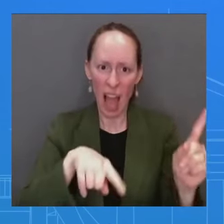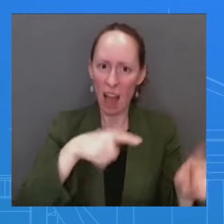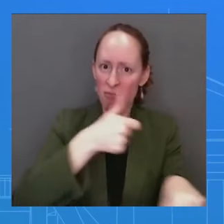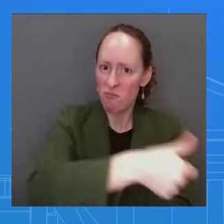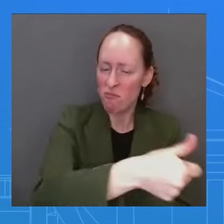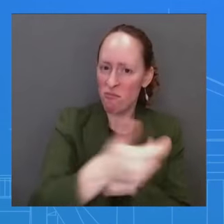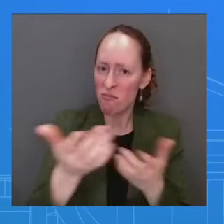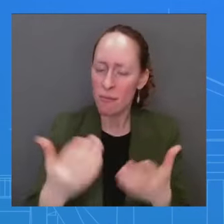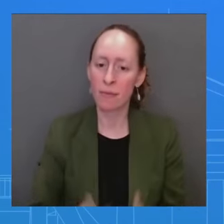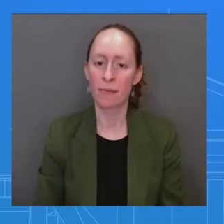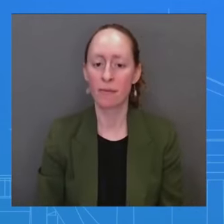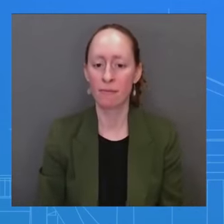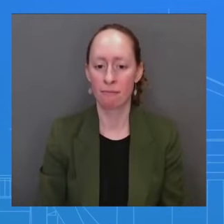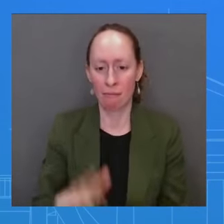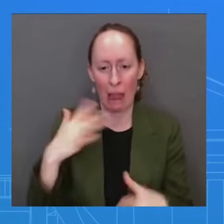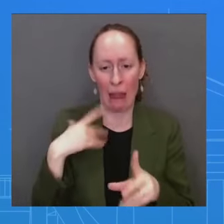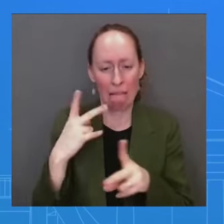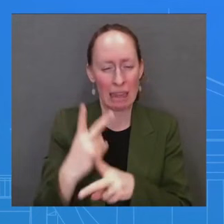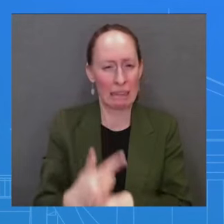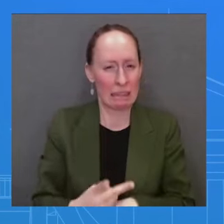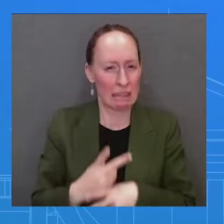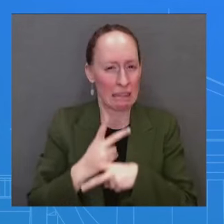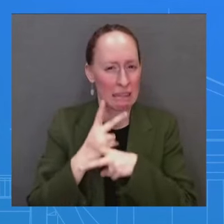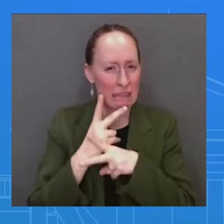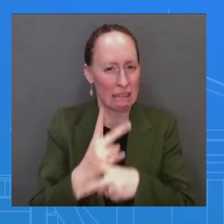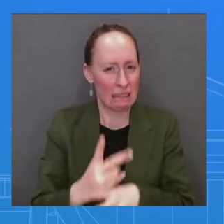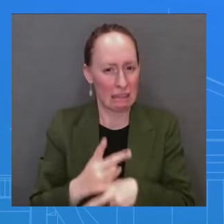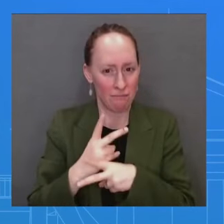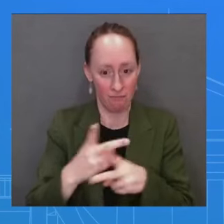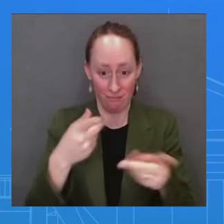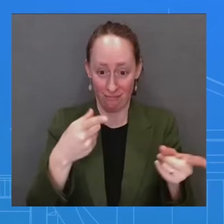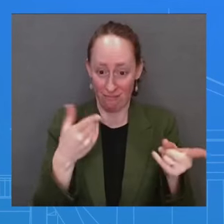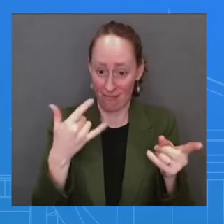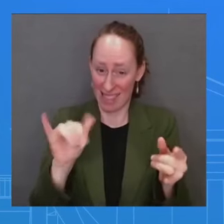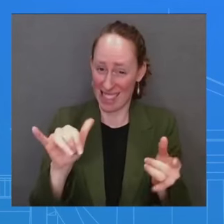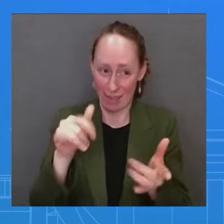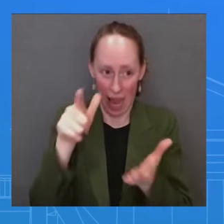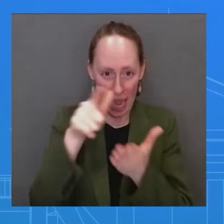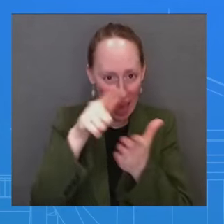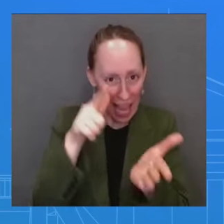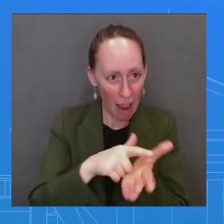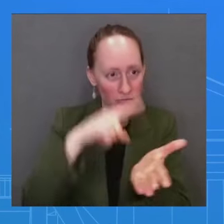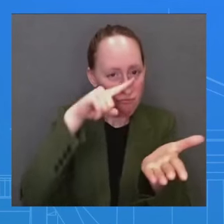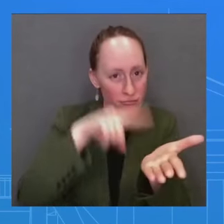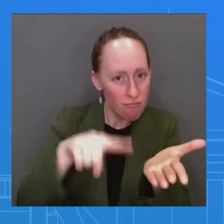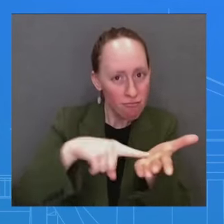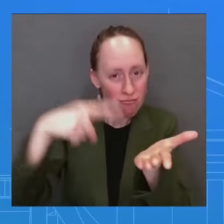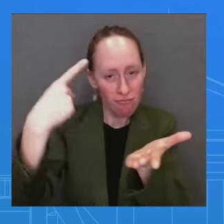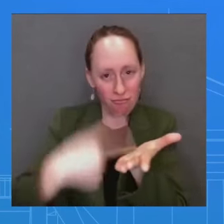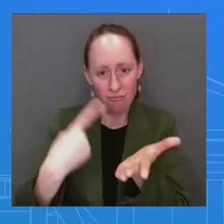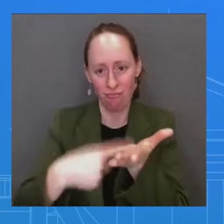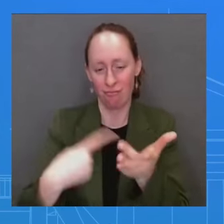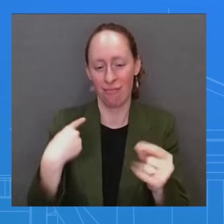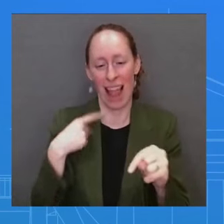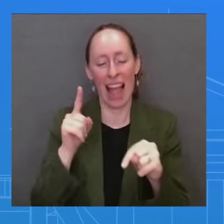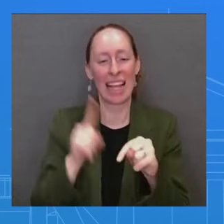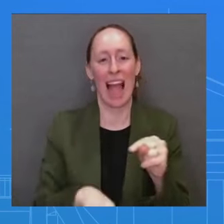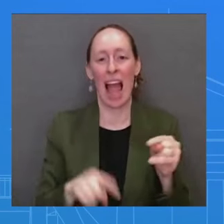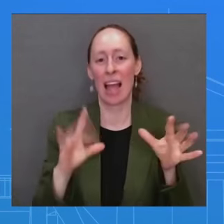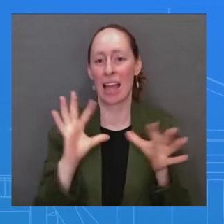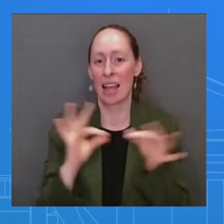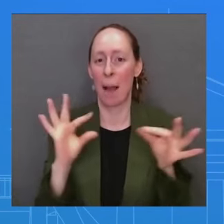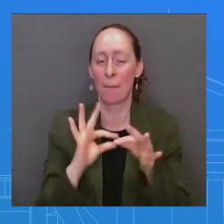and it is an ongoing case. Just not going to comment on a legal case or make statements that may impact the